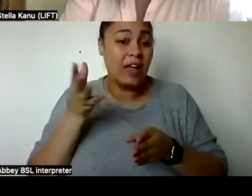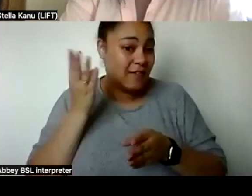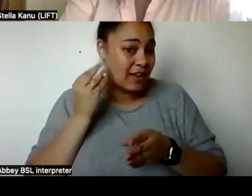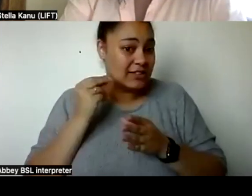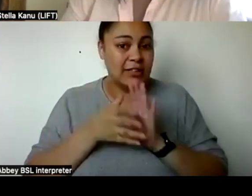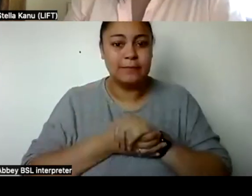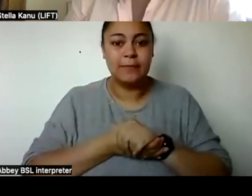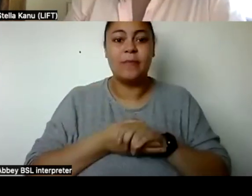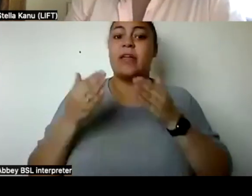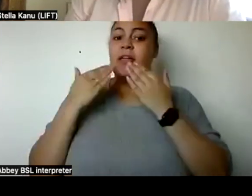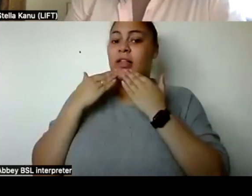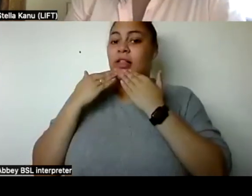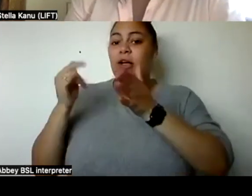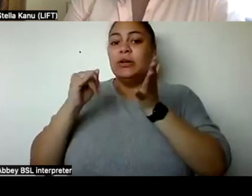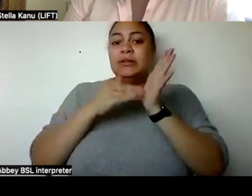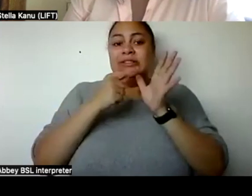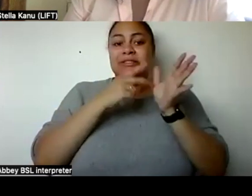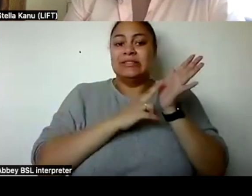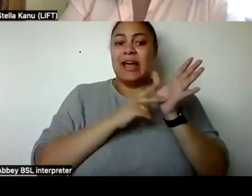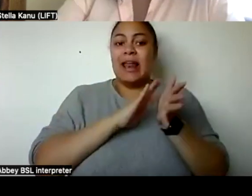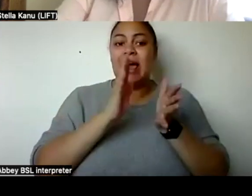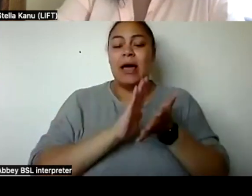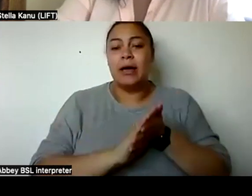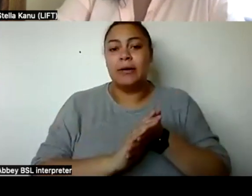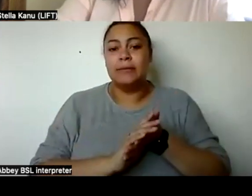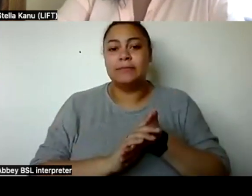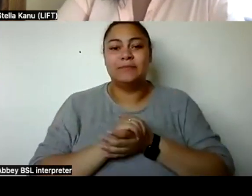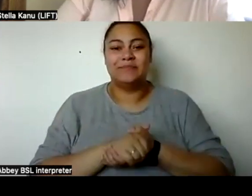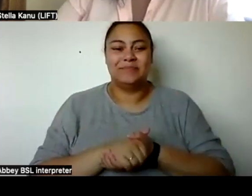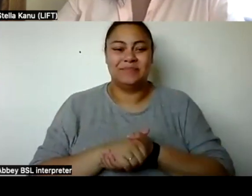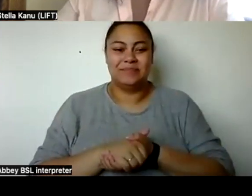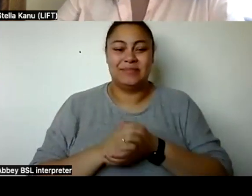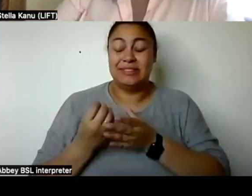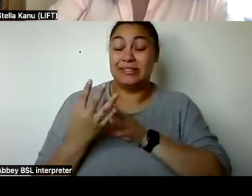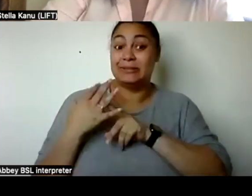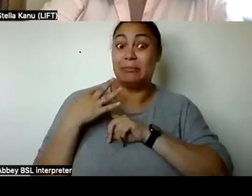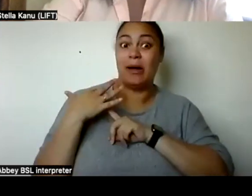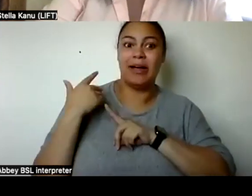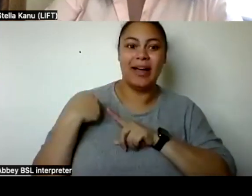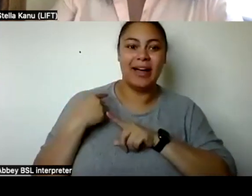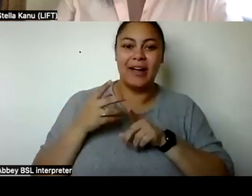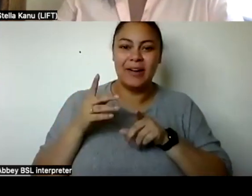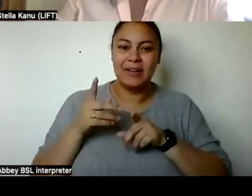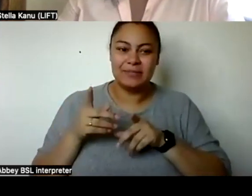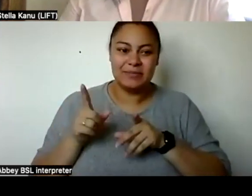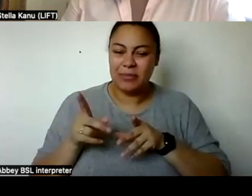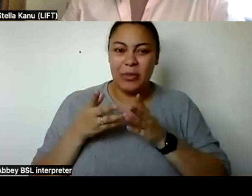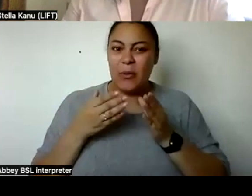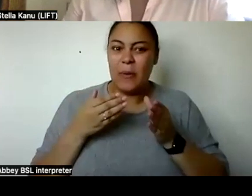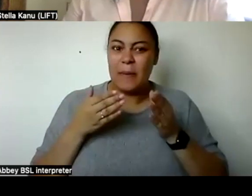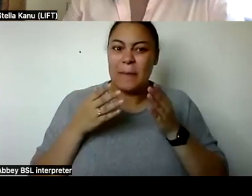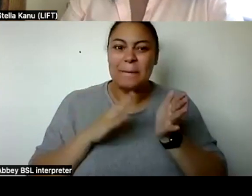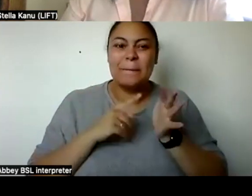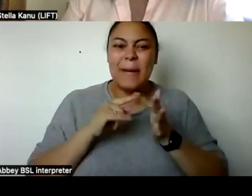Thank you, Zannah. I'm feeling so inspired by that provocation and the important message that this